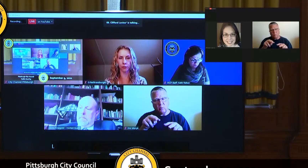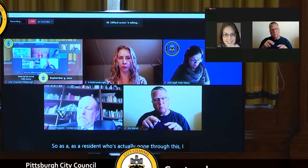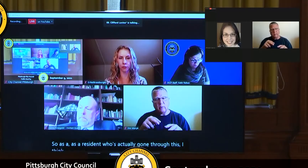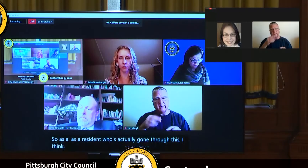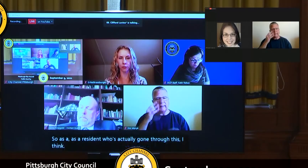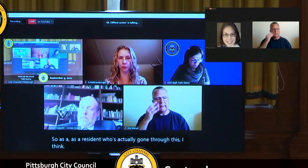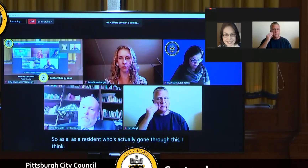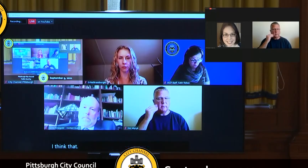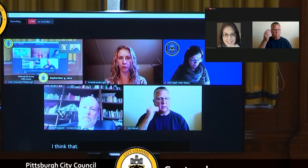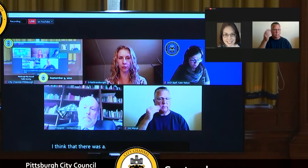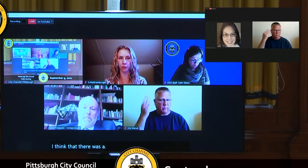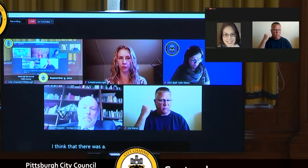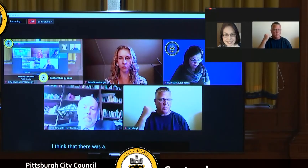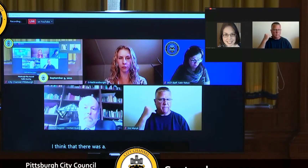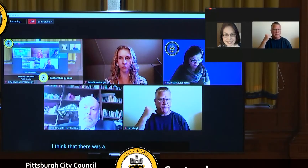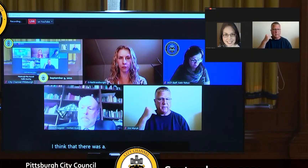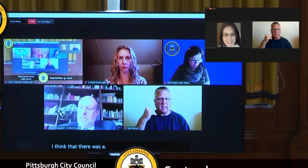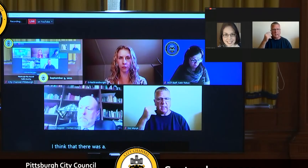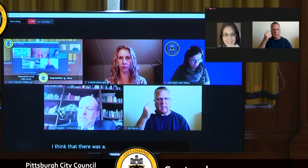was a